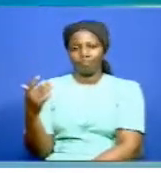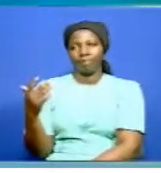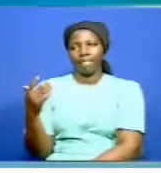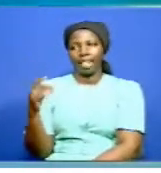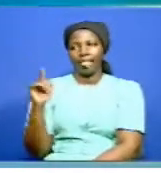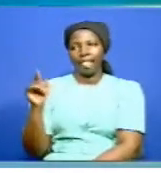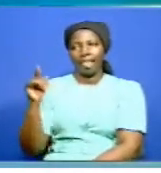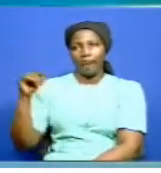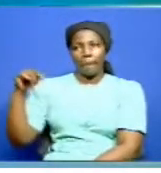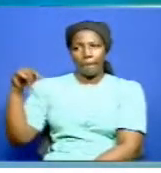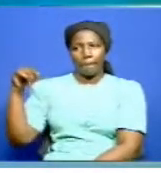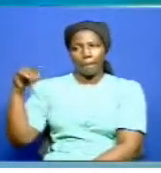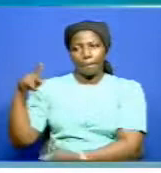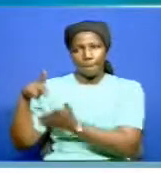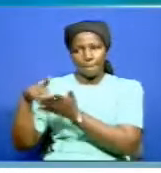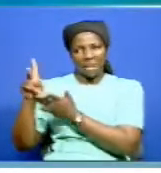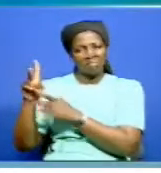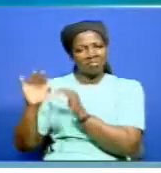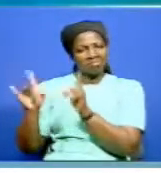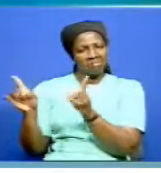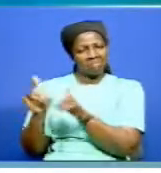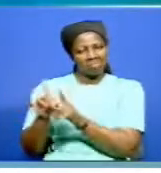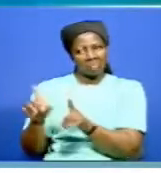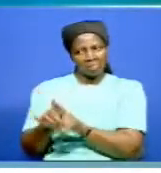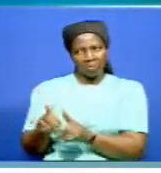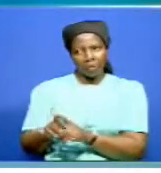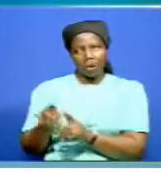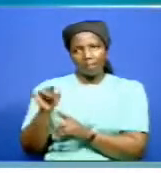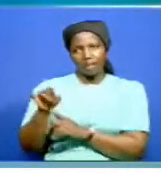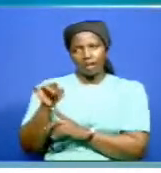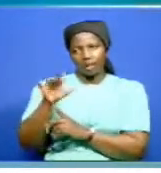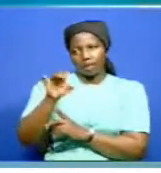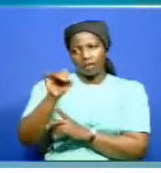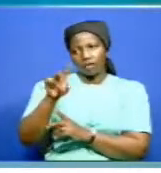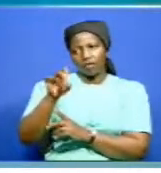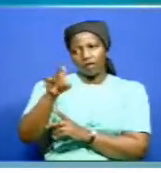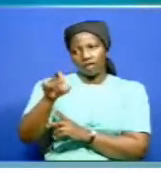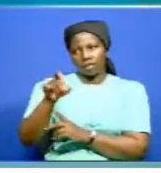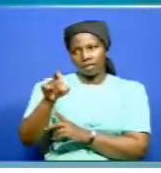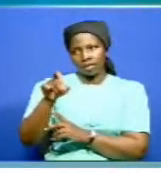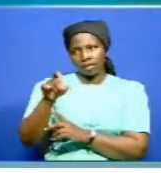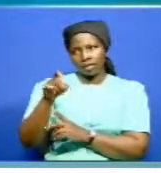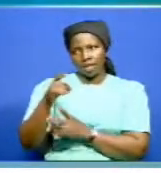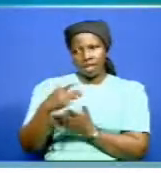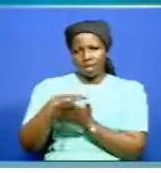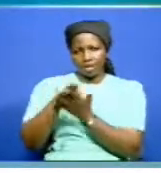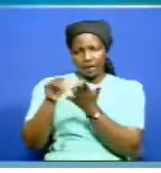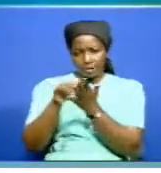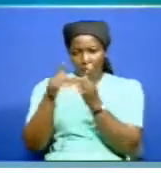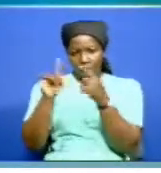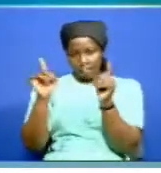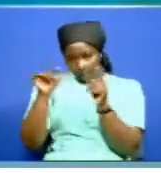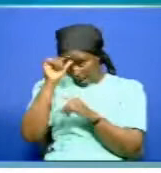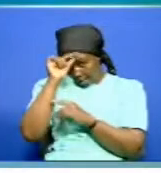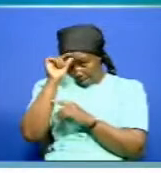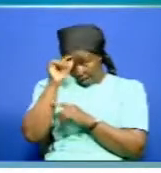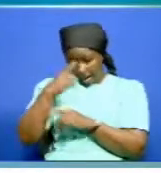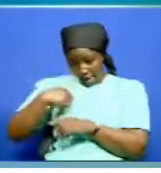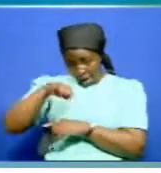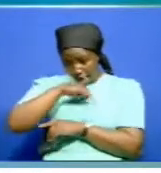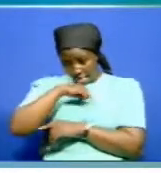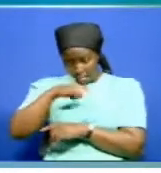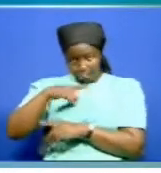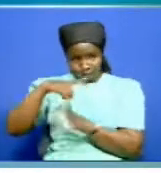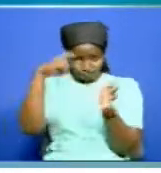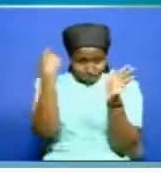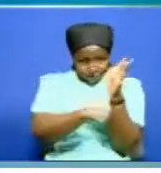The price is constant along this particular COVAX facility, and but as a government, we're not going to charge